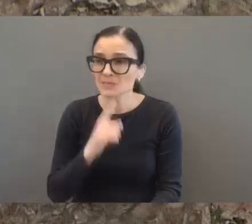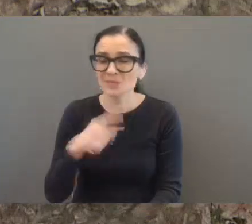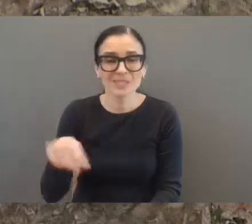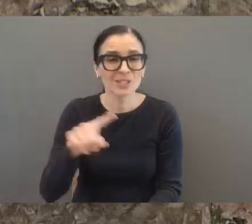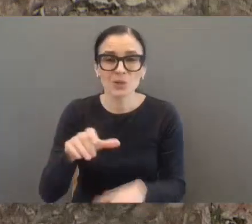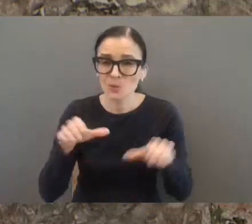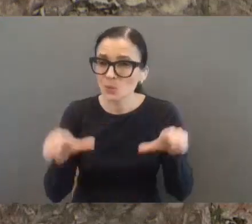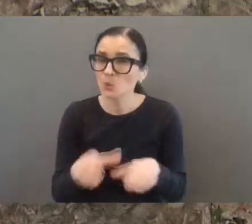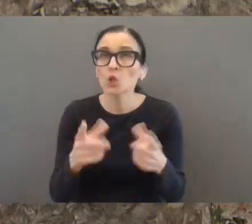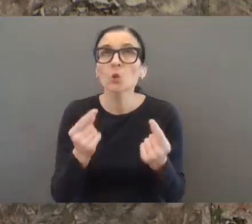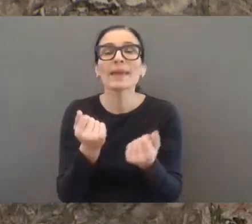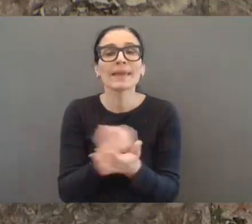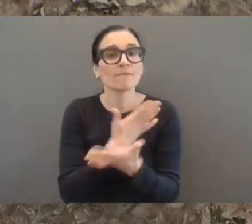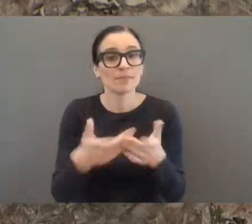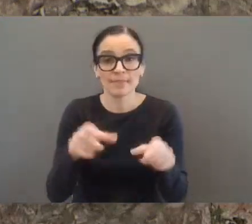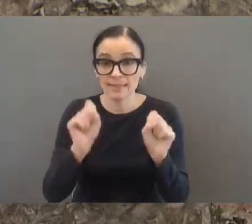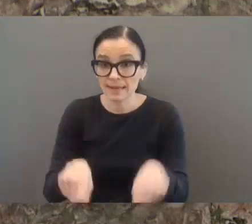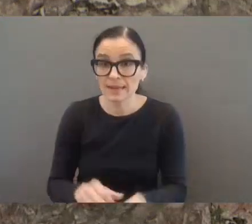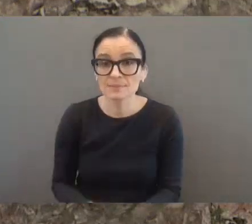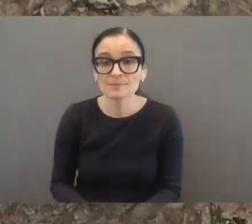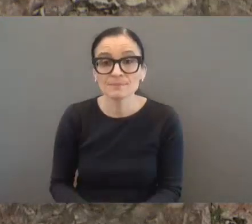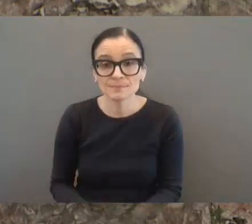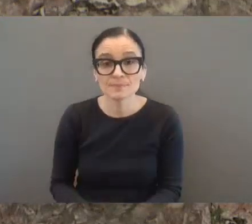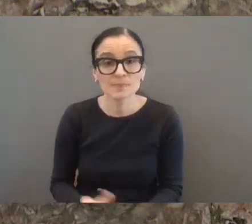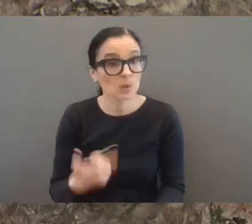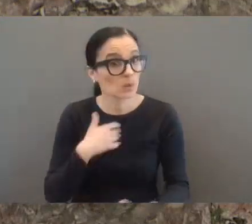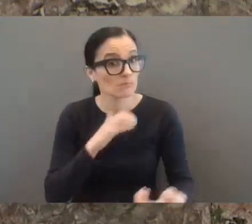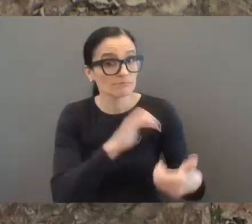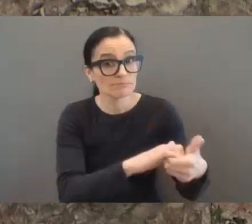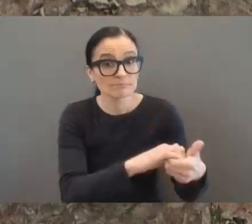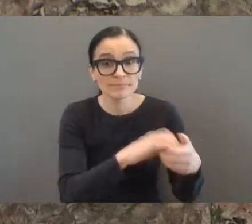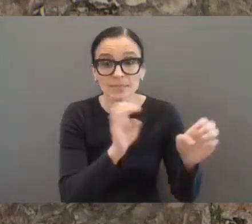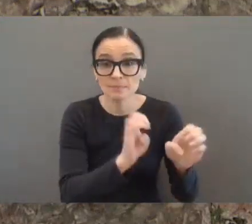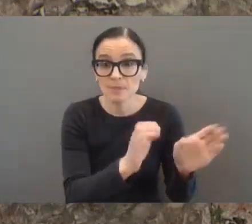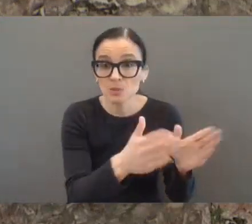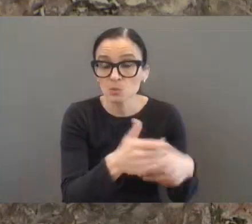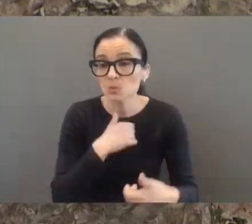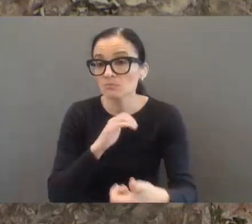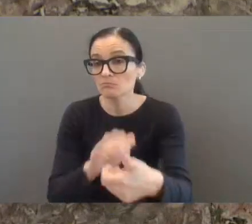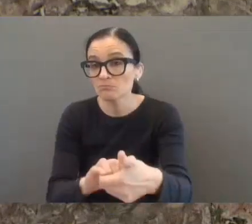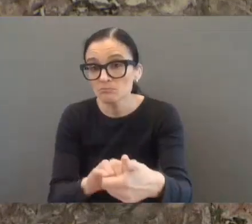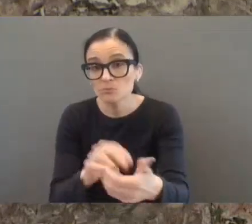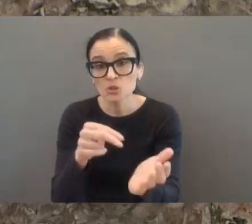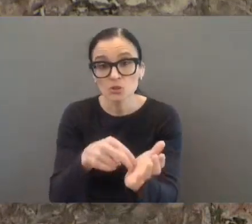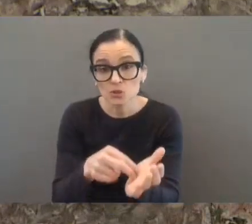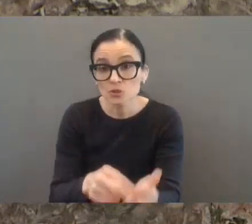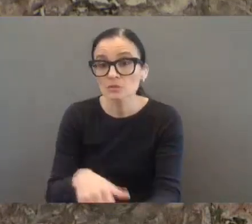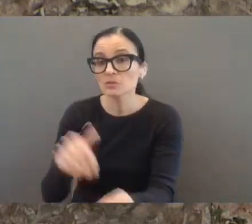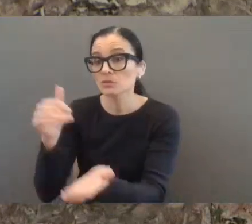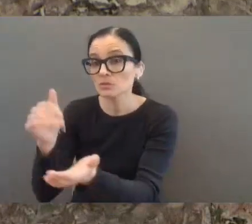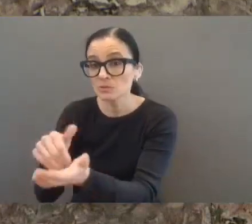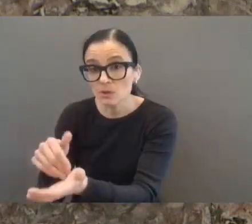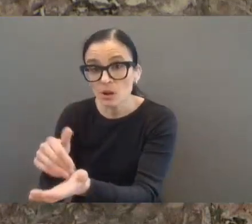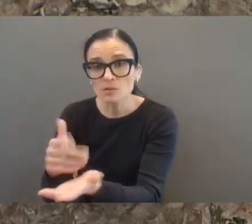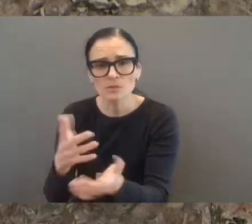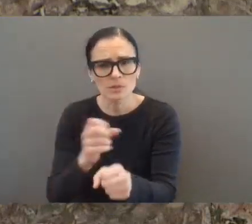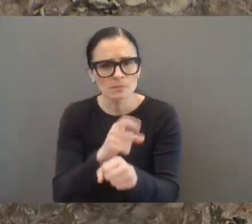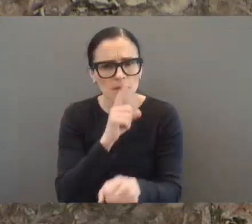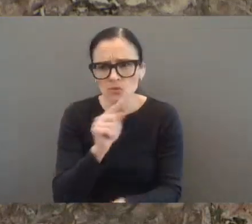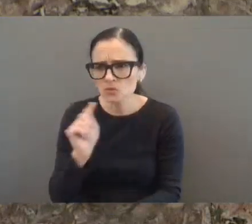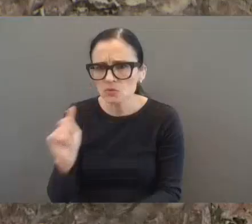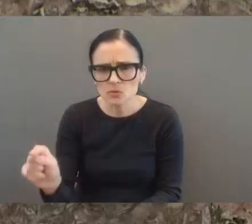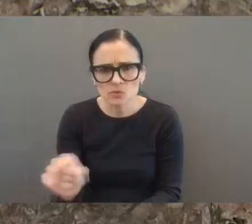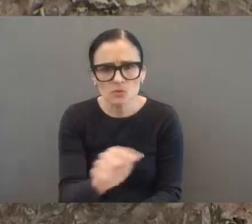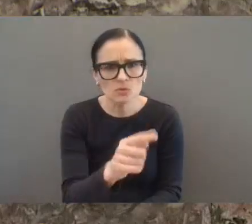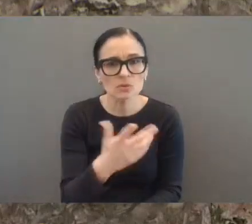working with local workforces nearby to ensure that as many shifts as possible are covered. Mr. Speaker, there are times when